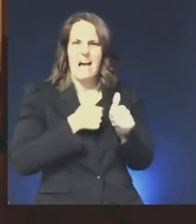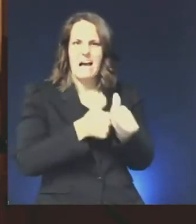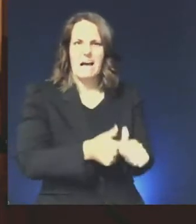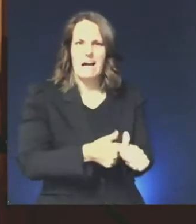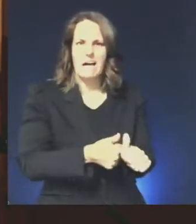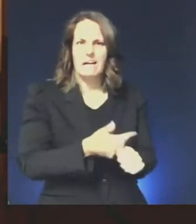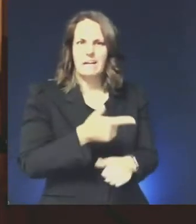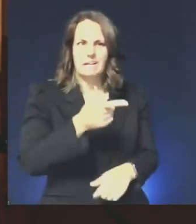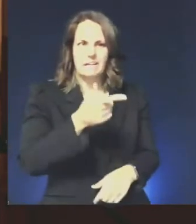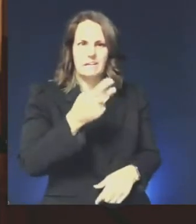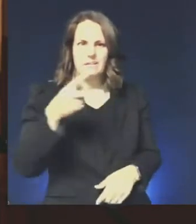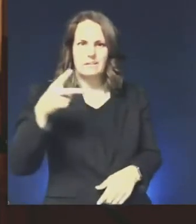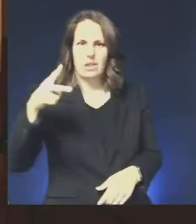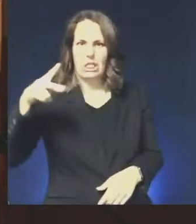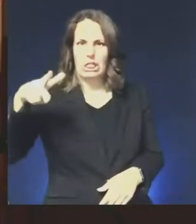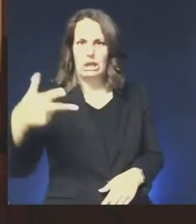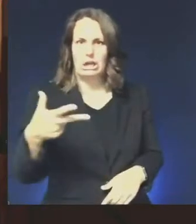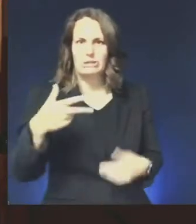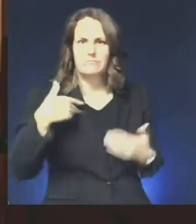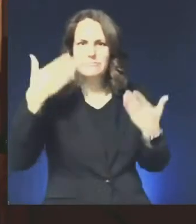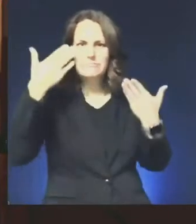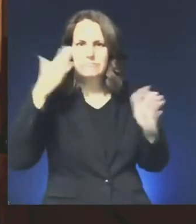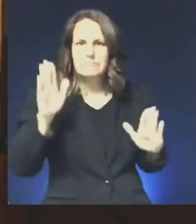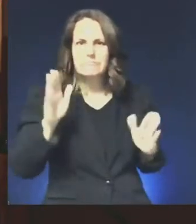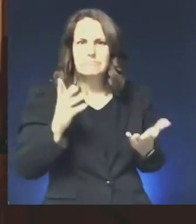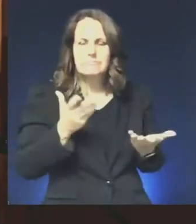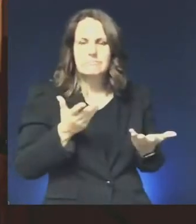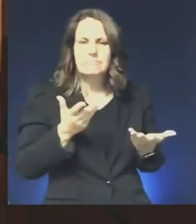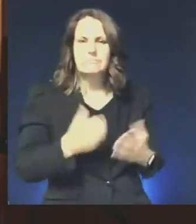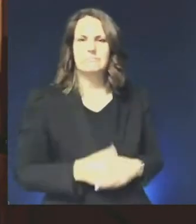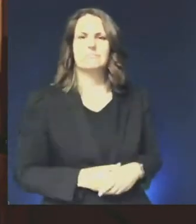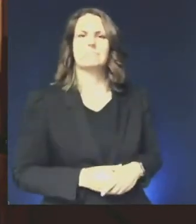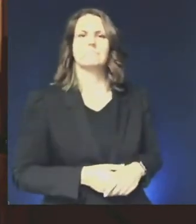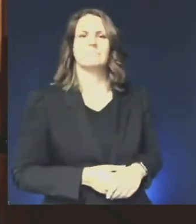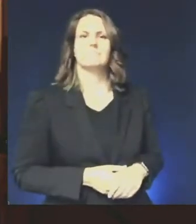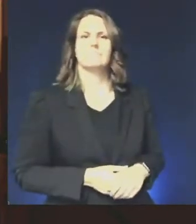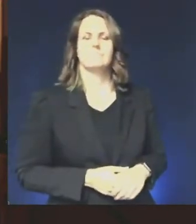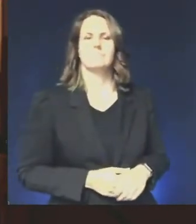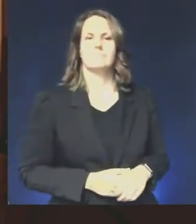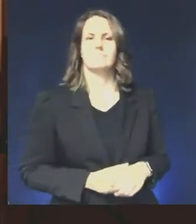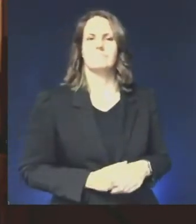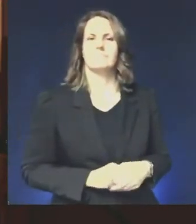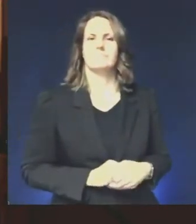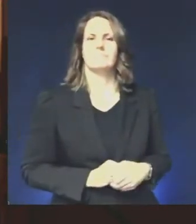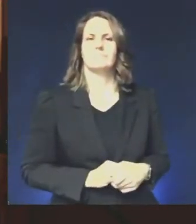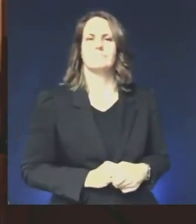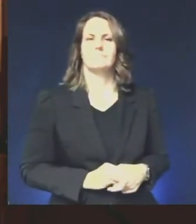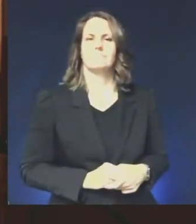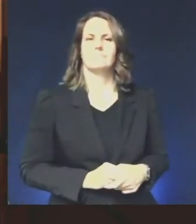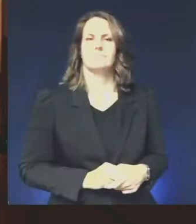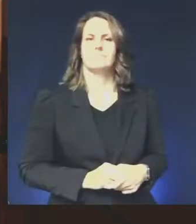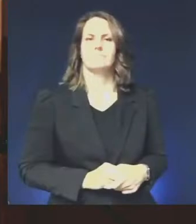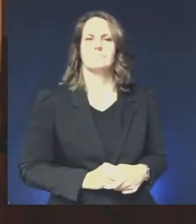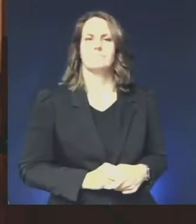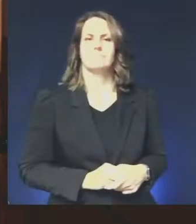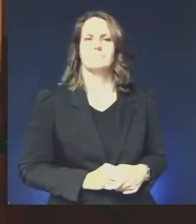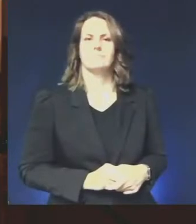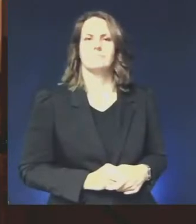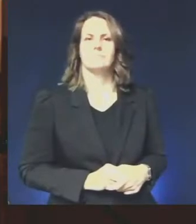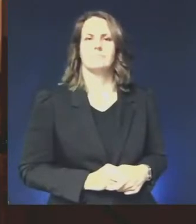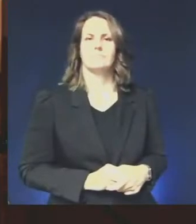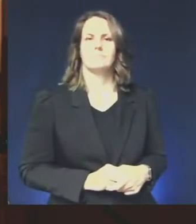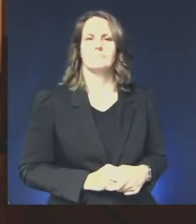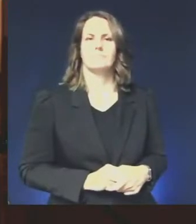some incidents of people knowing that, and so they live on a state line and they go across the state line to